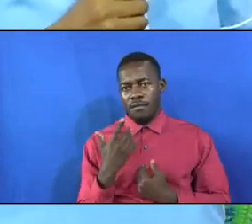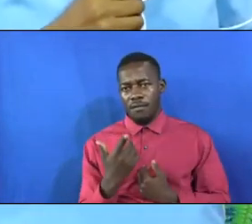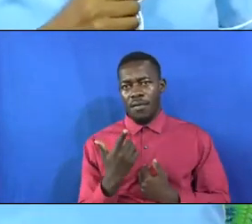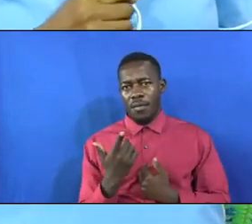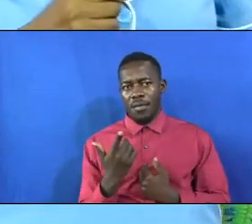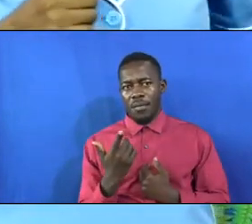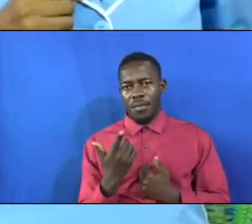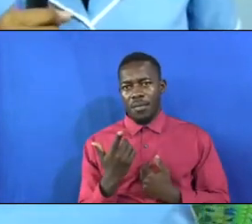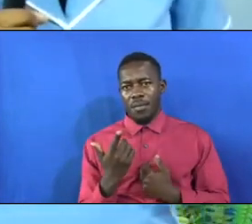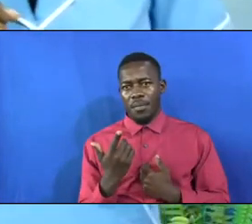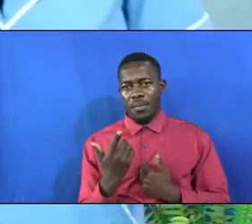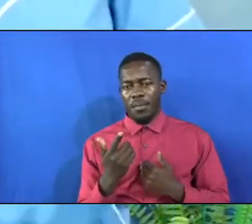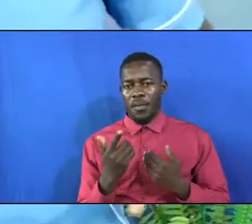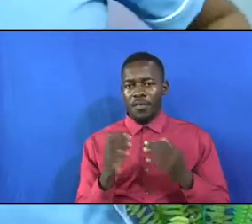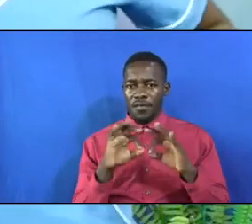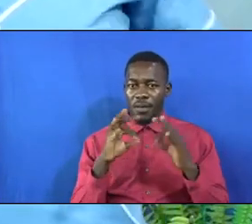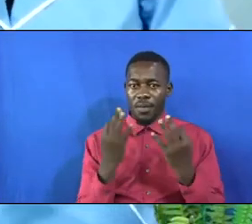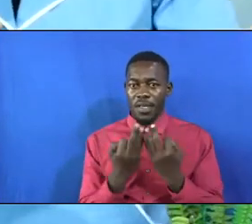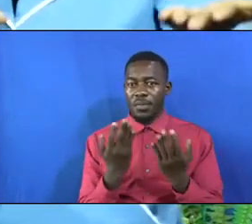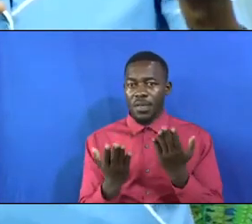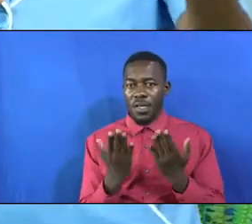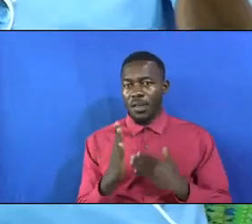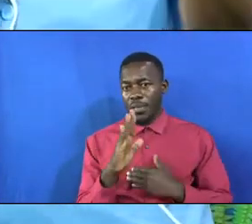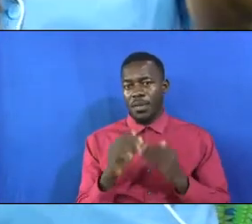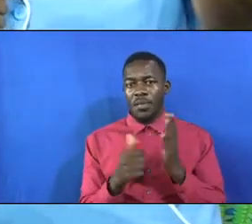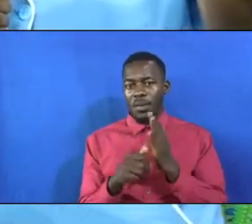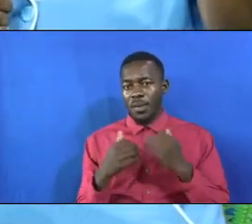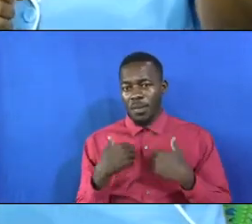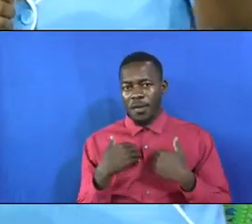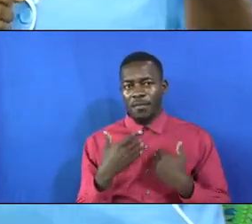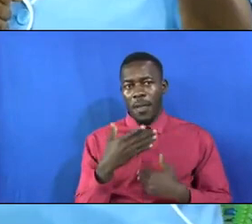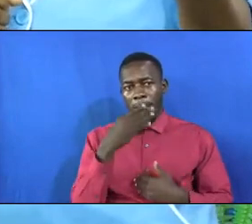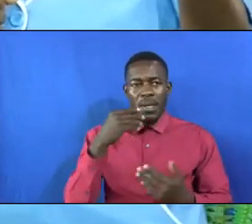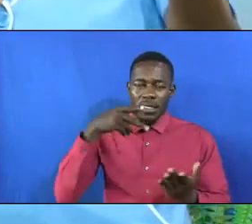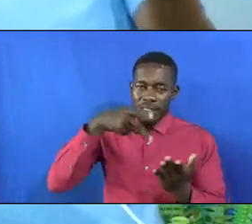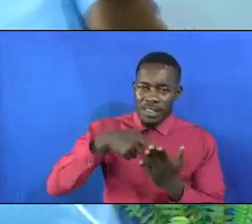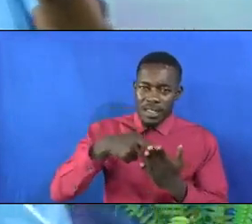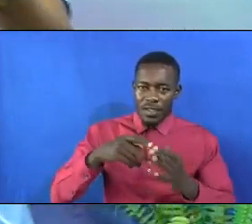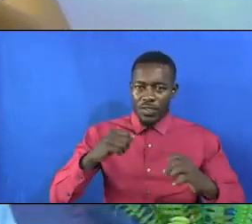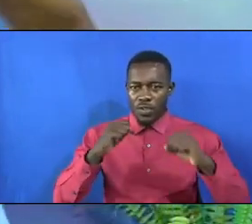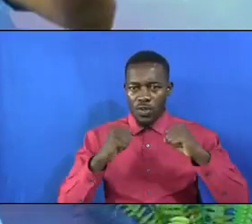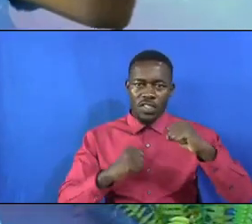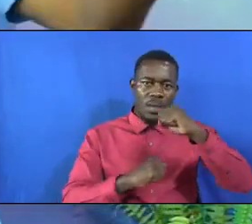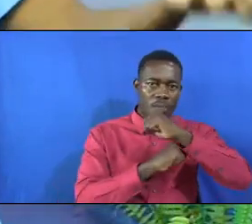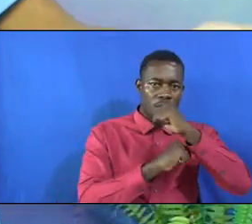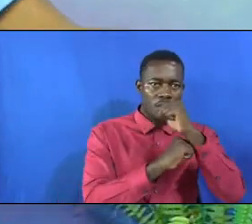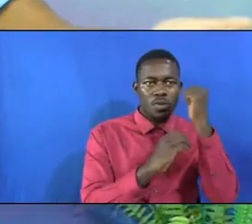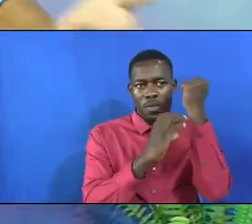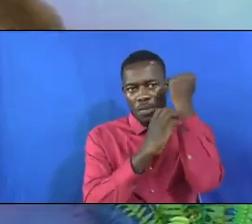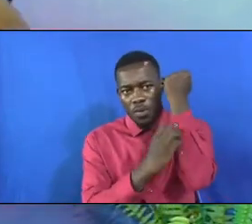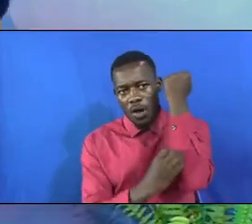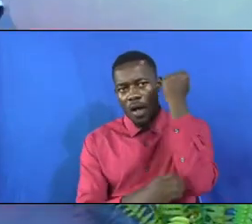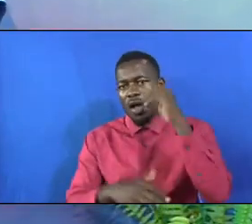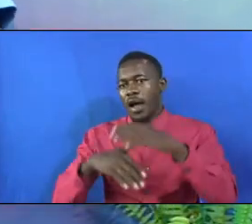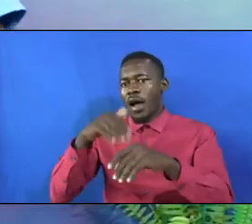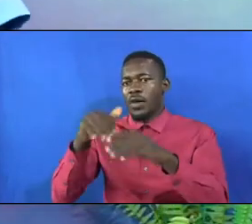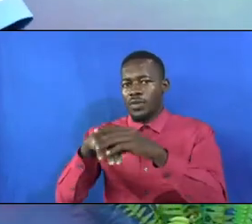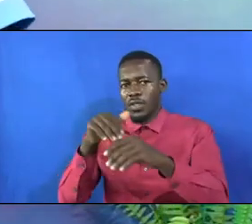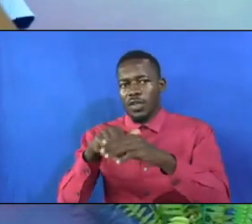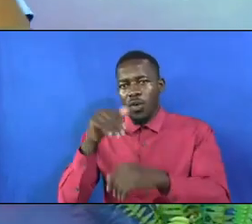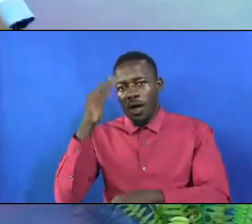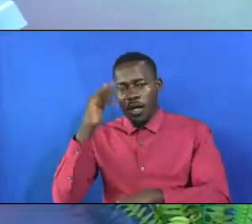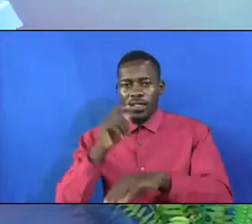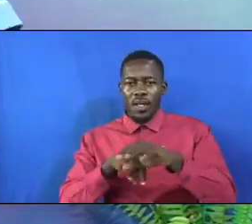Could it be? Rise up, stretch for that support for that person who need, and who knows what